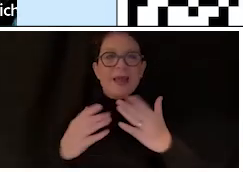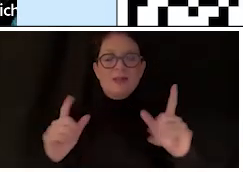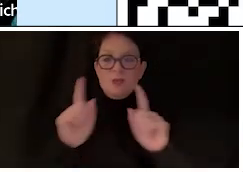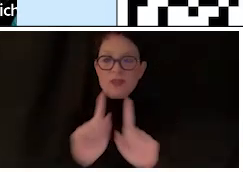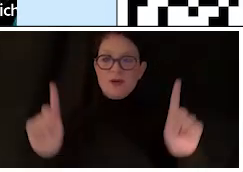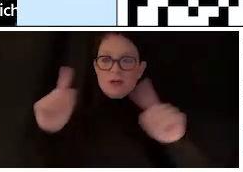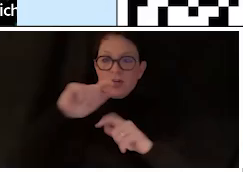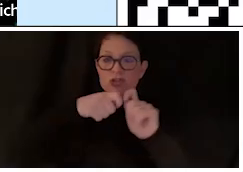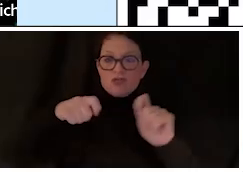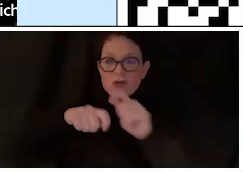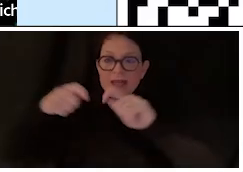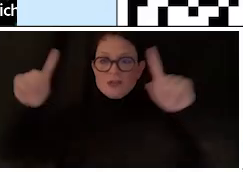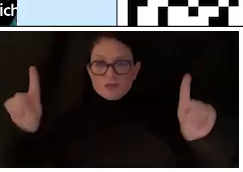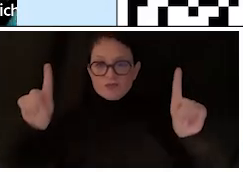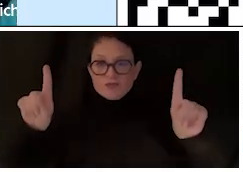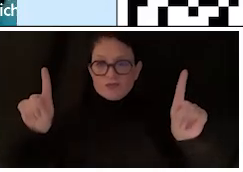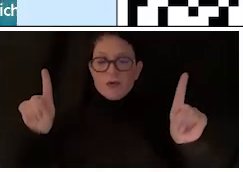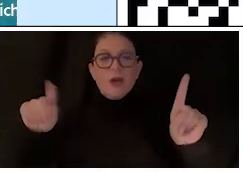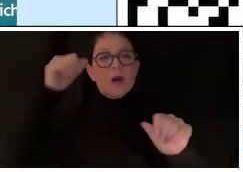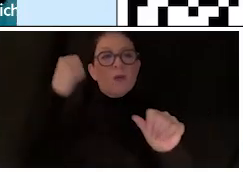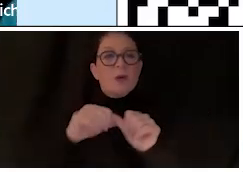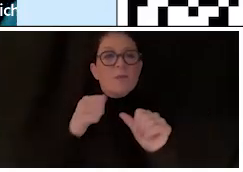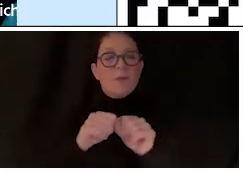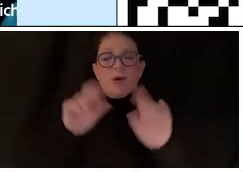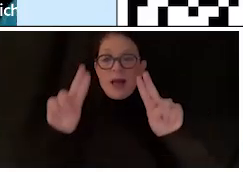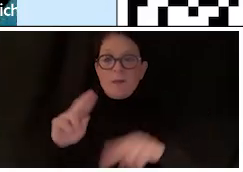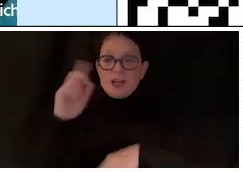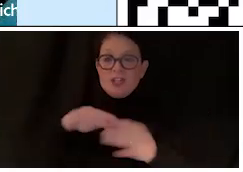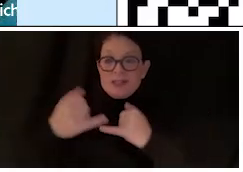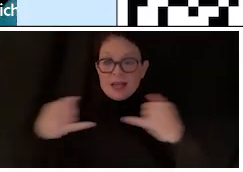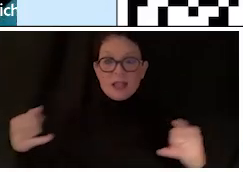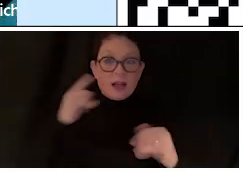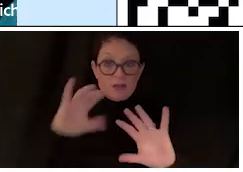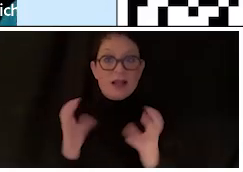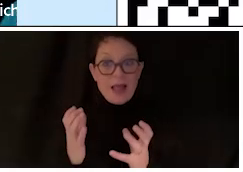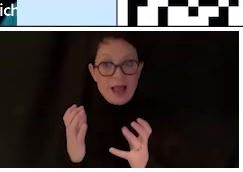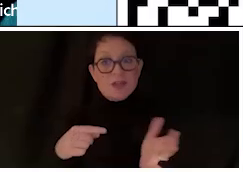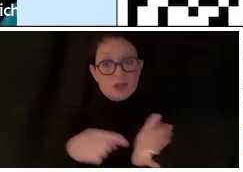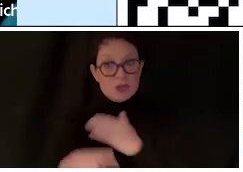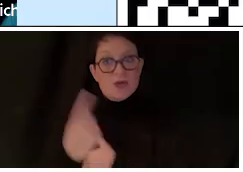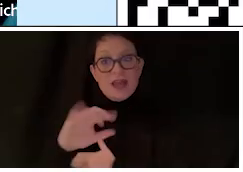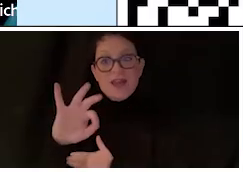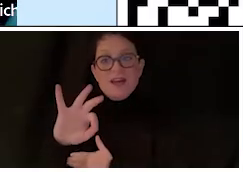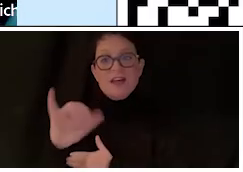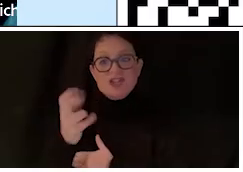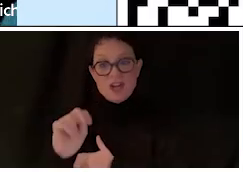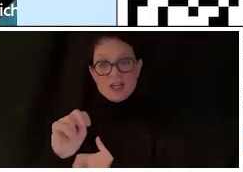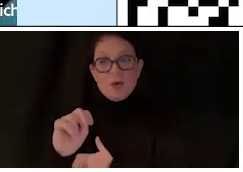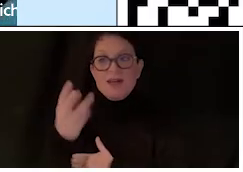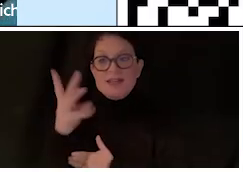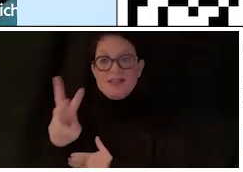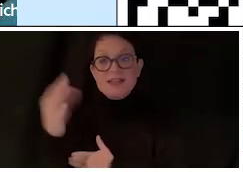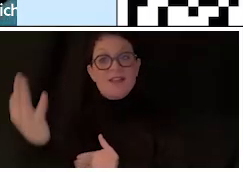index fingers. Remember, the index application deadline for our next class is Friday, January